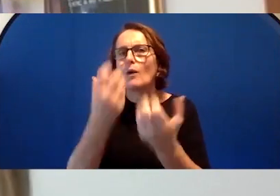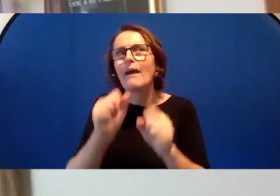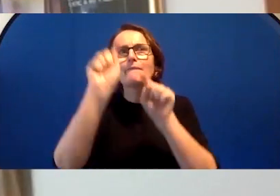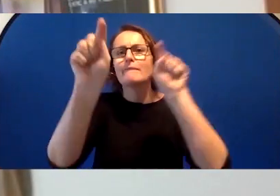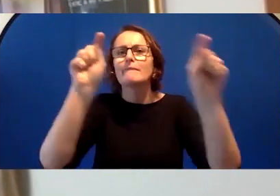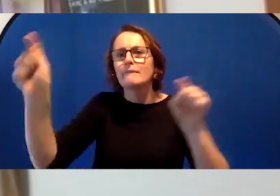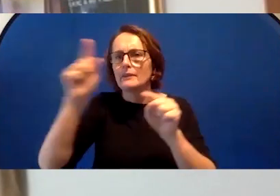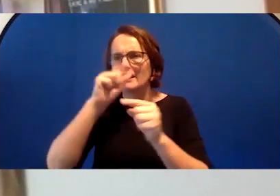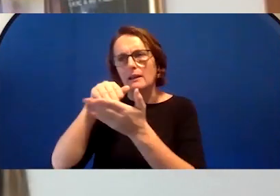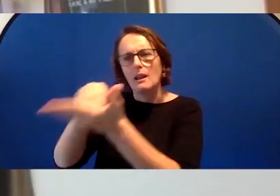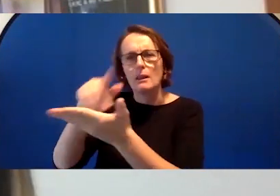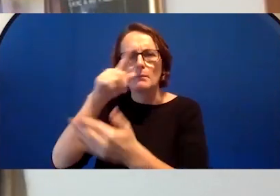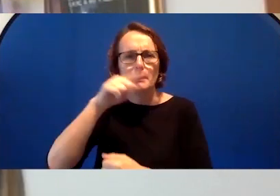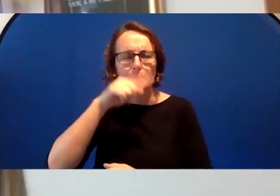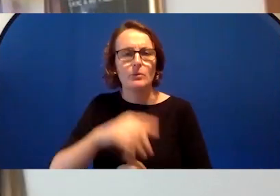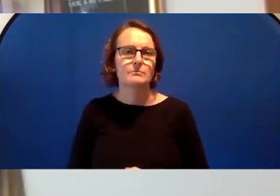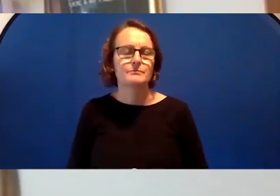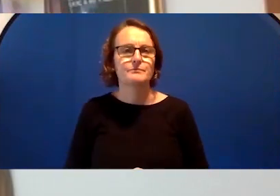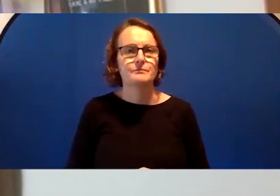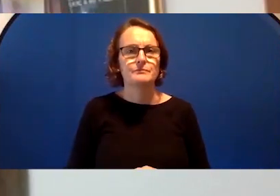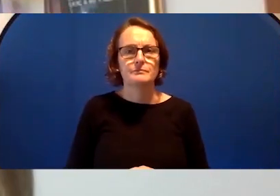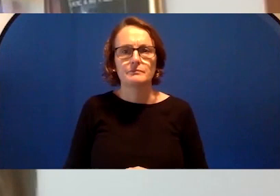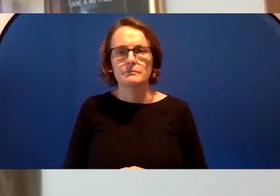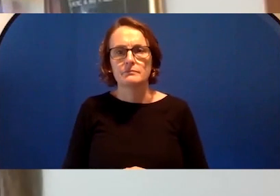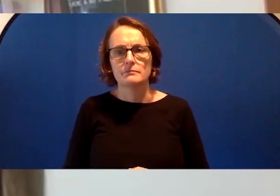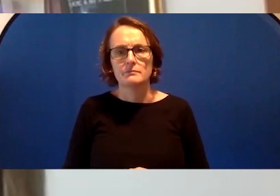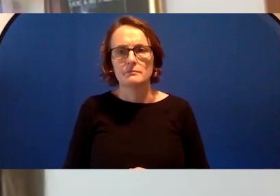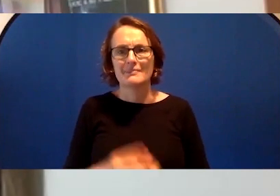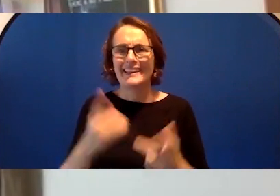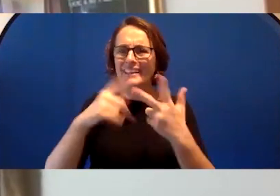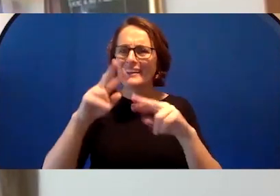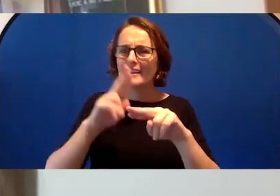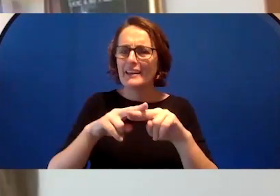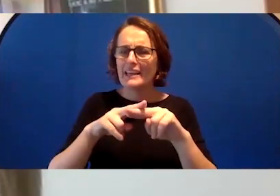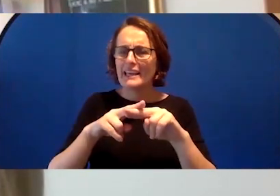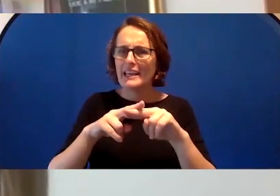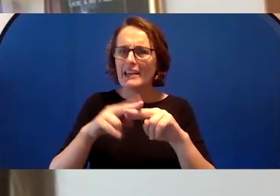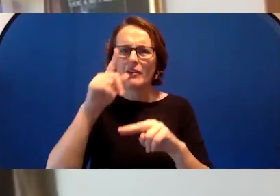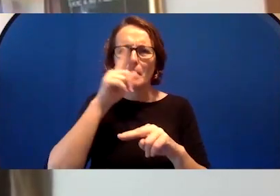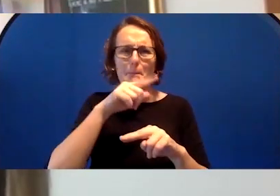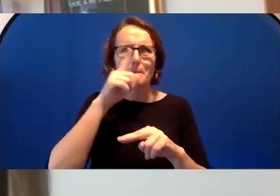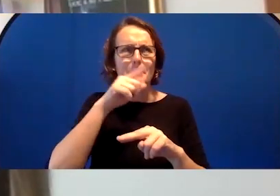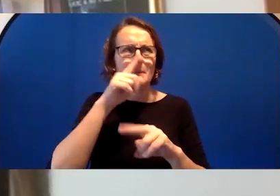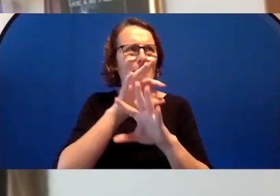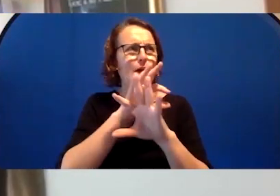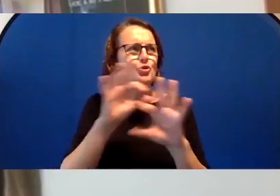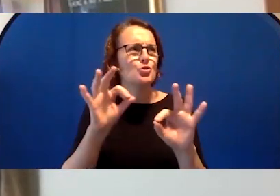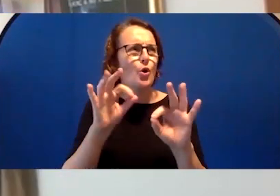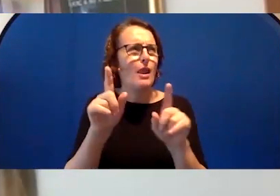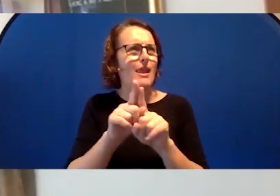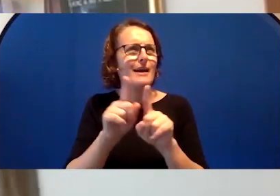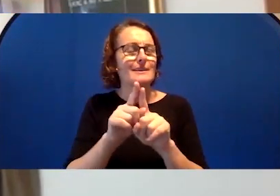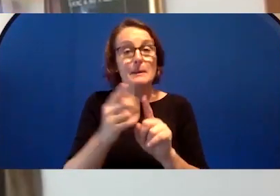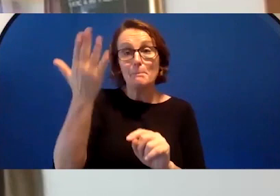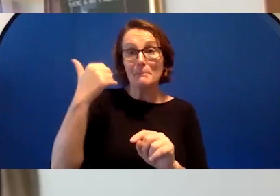session. When we're not connected in the same ways that we usually are, when we haven't got those